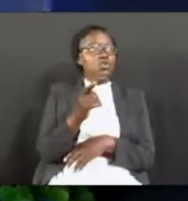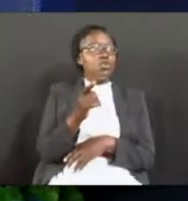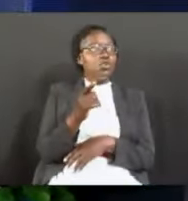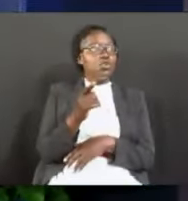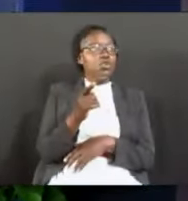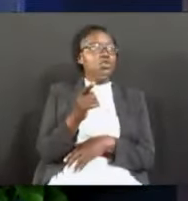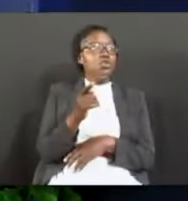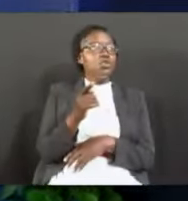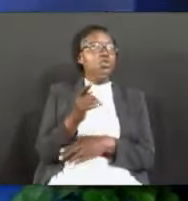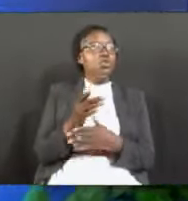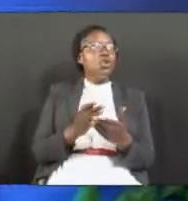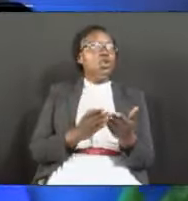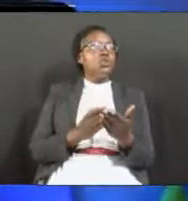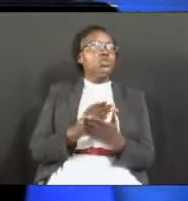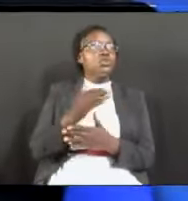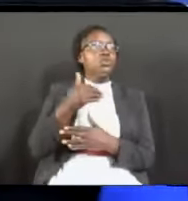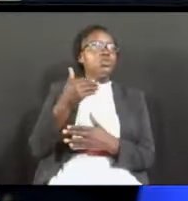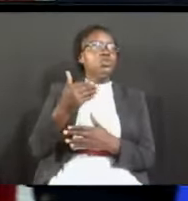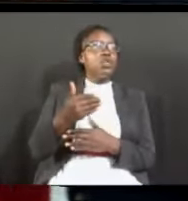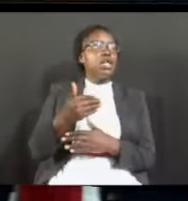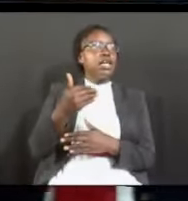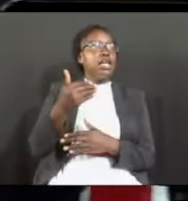He will. Just come, my sister. Just come, my brother.